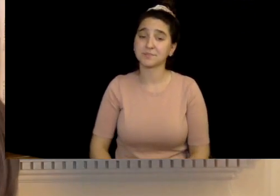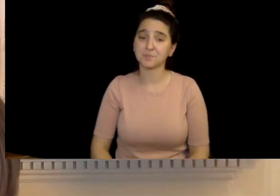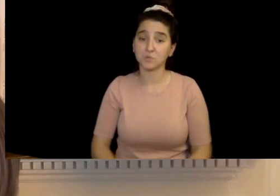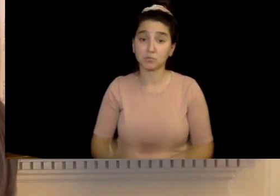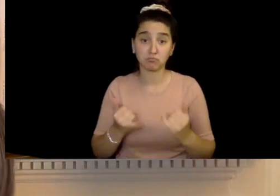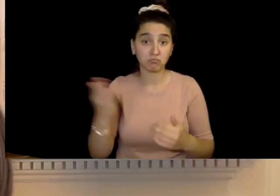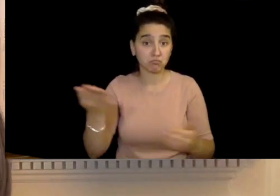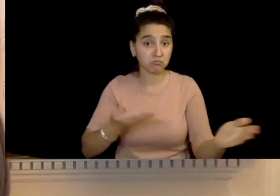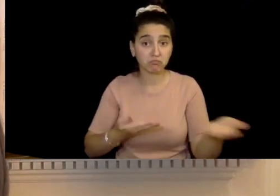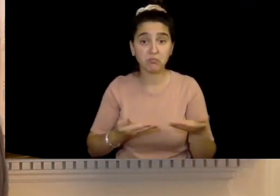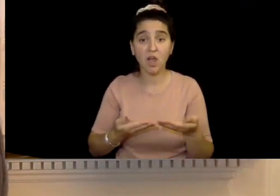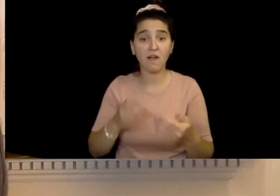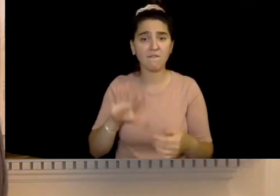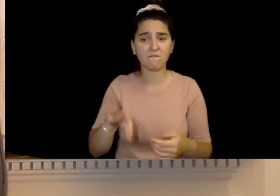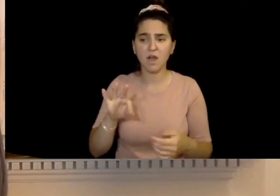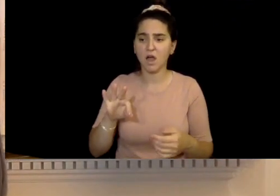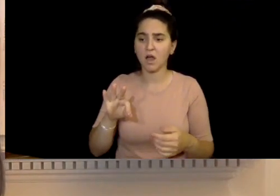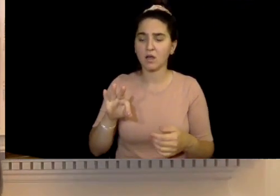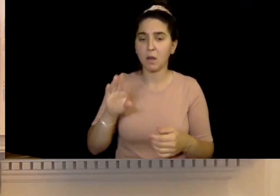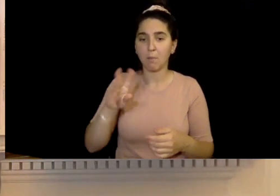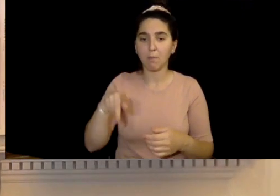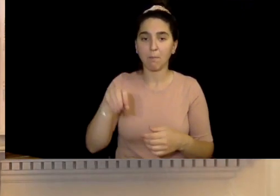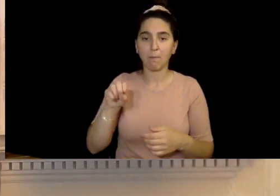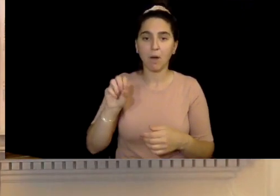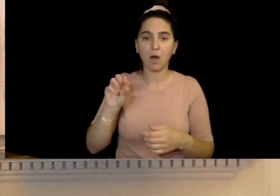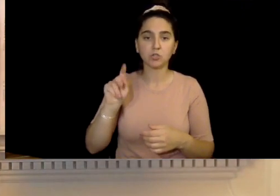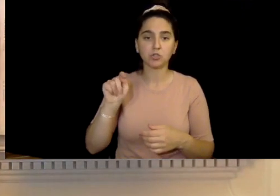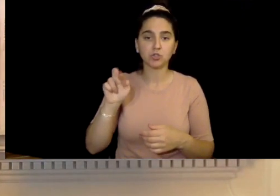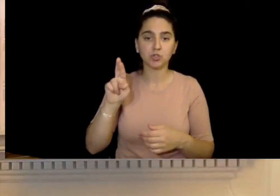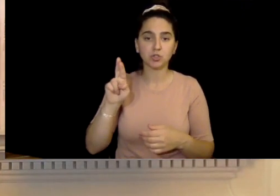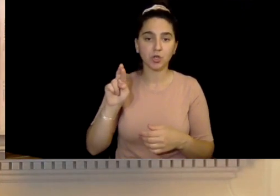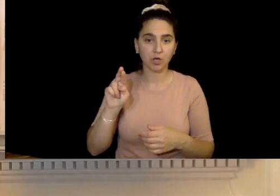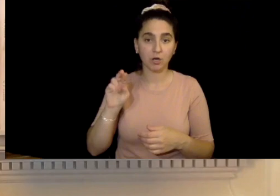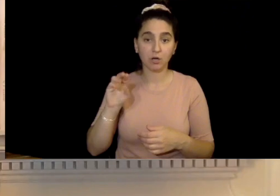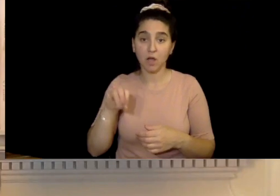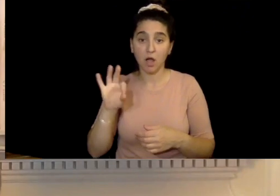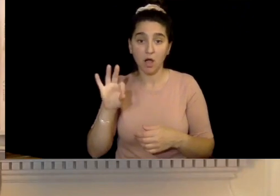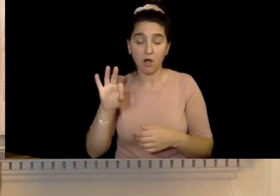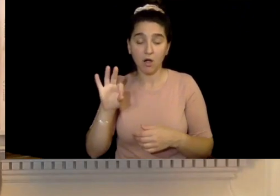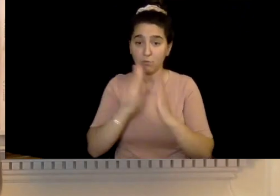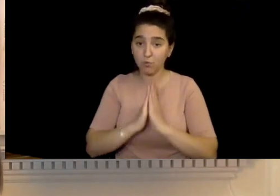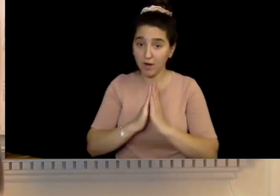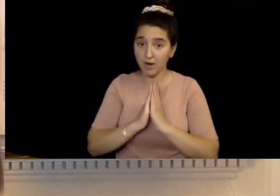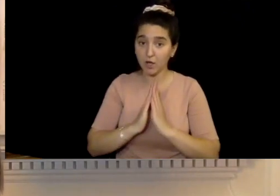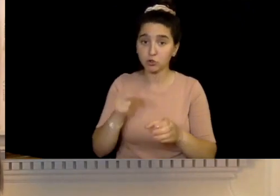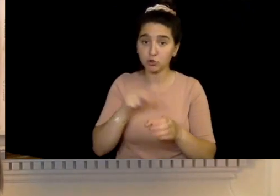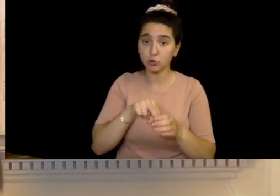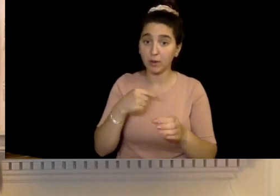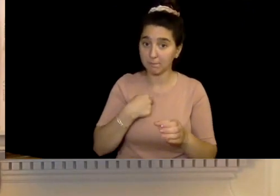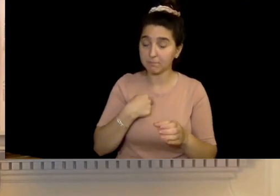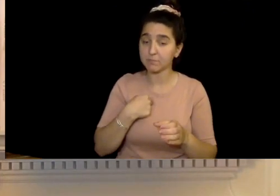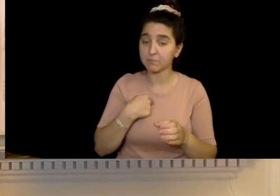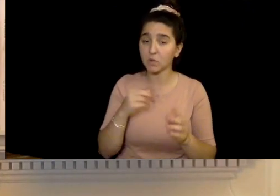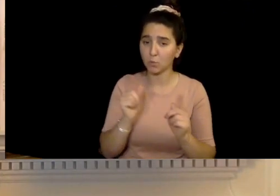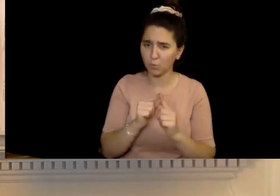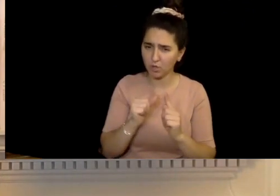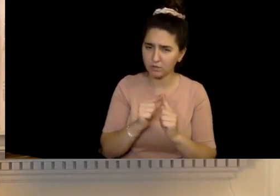So I invite you now to find a posture of prayer and join me in a word.